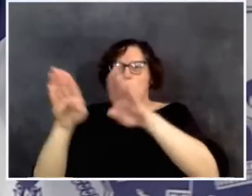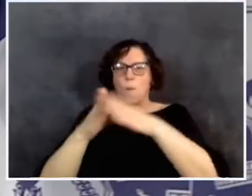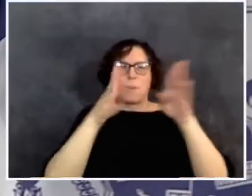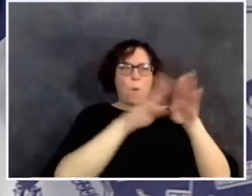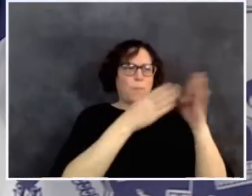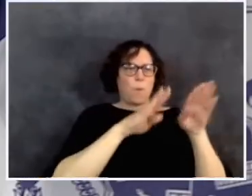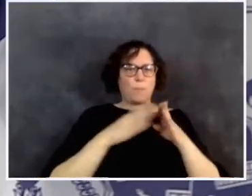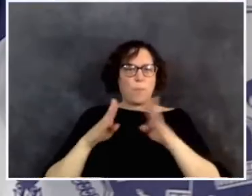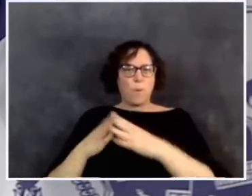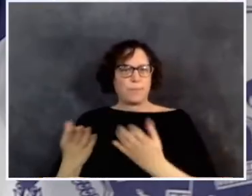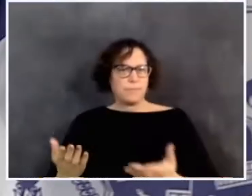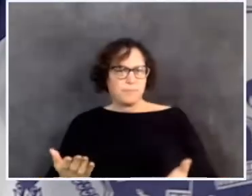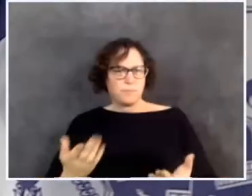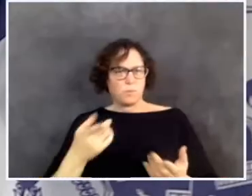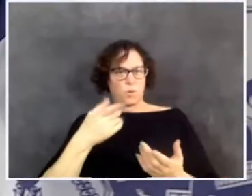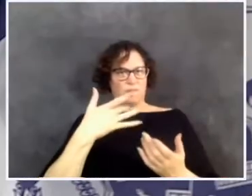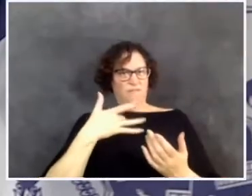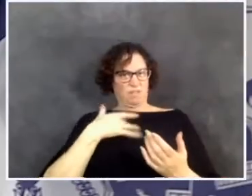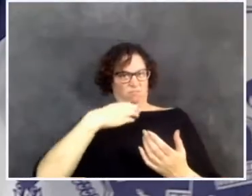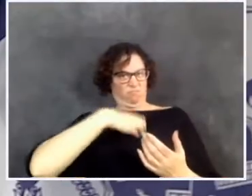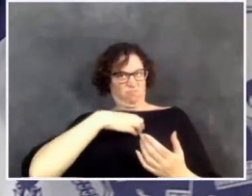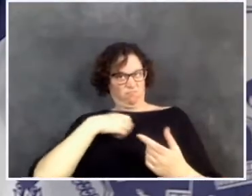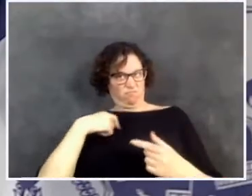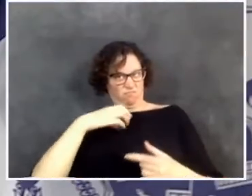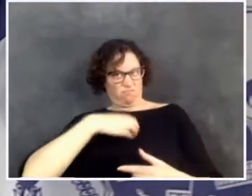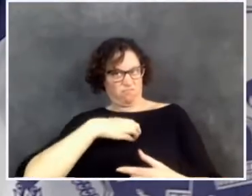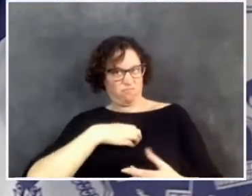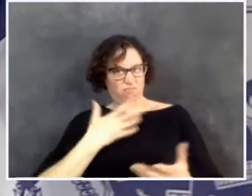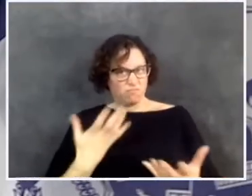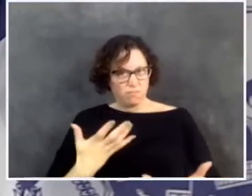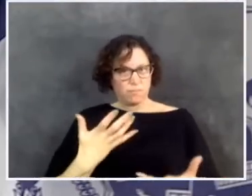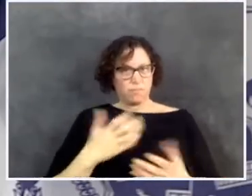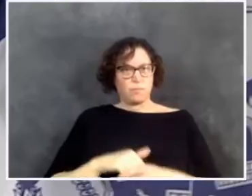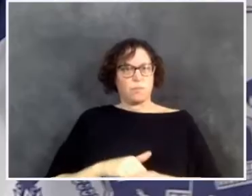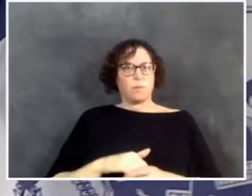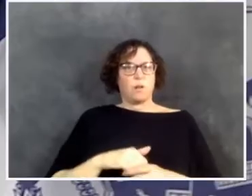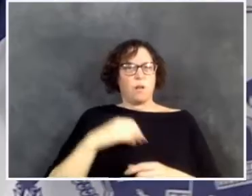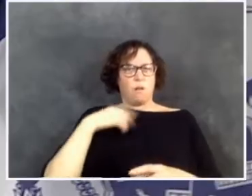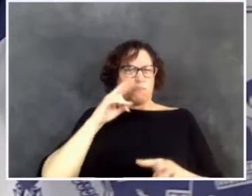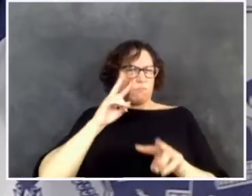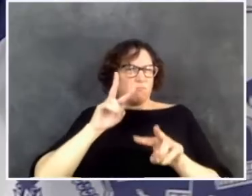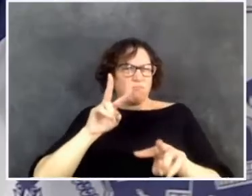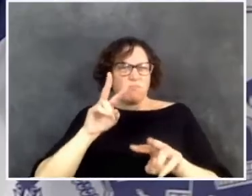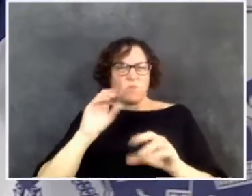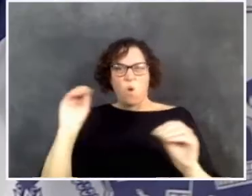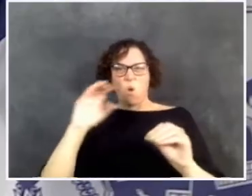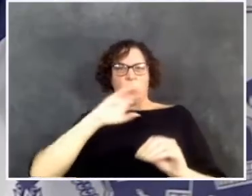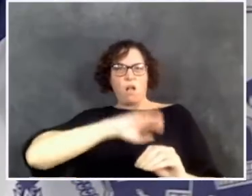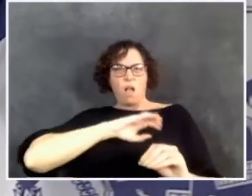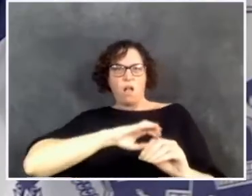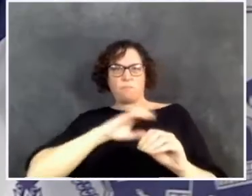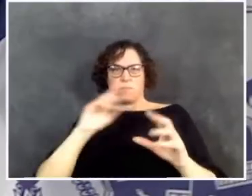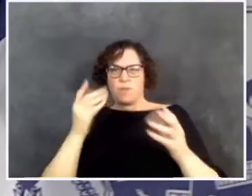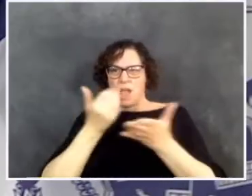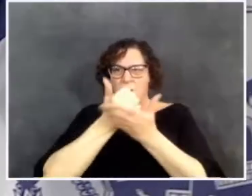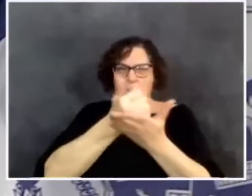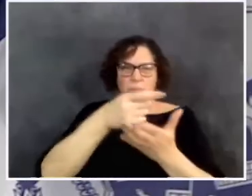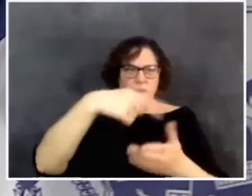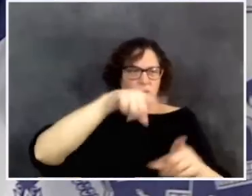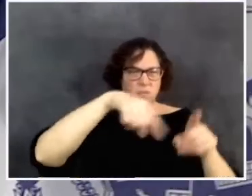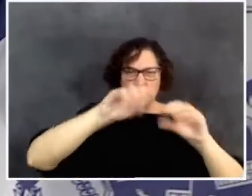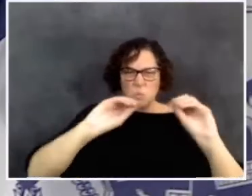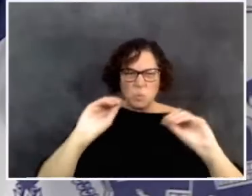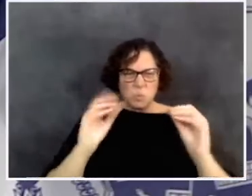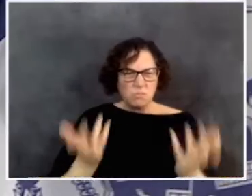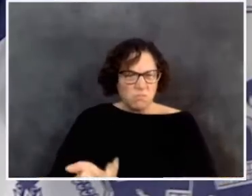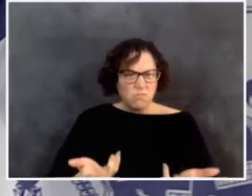not do the enforcement that you are speaking about, but also people are not necessarily taking pictures and sending it to